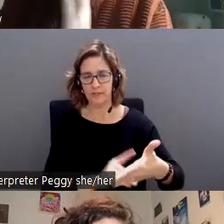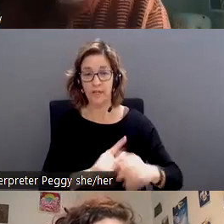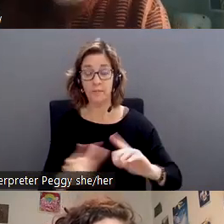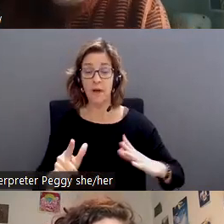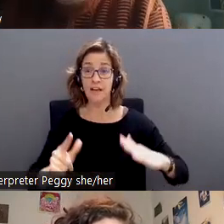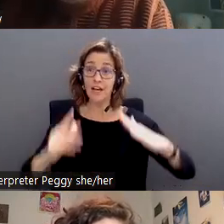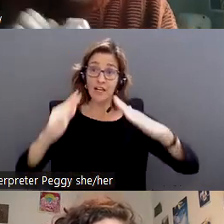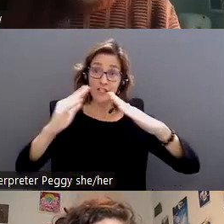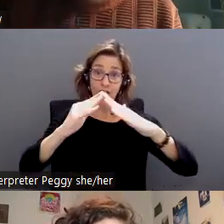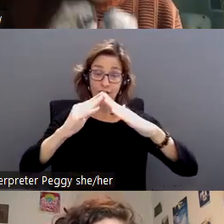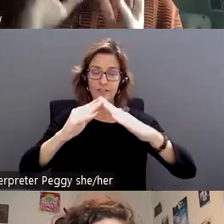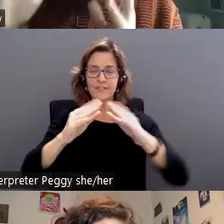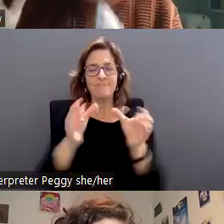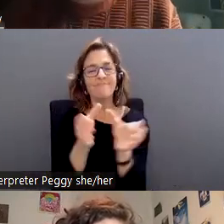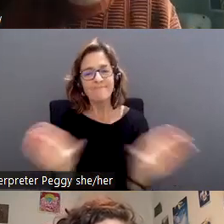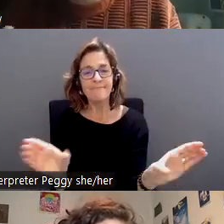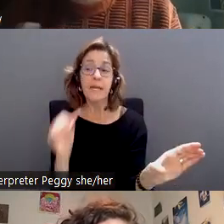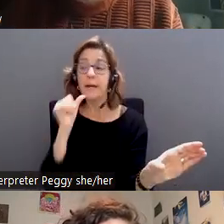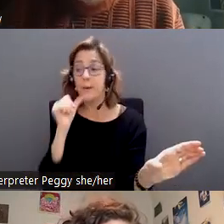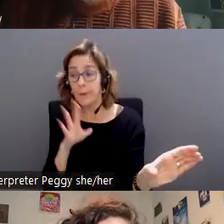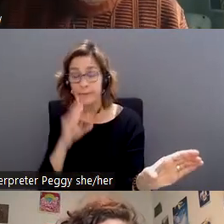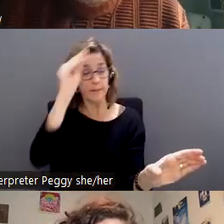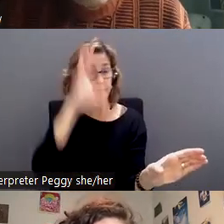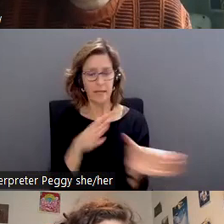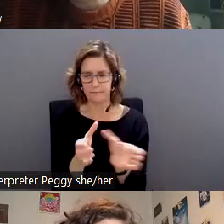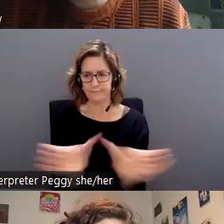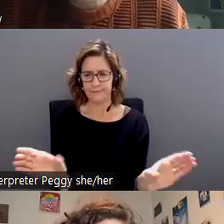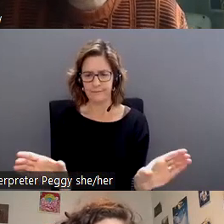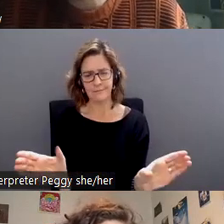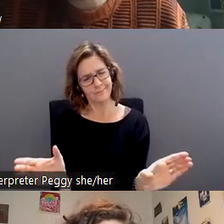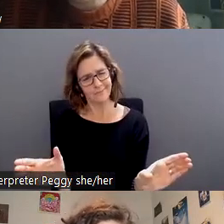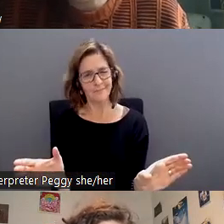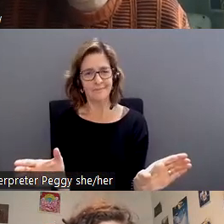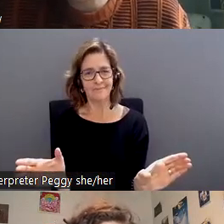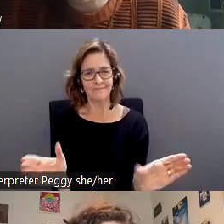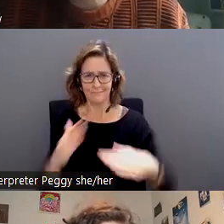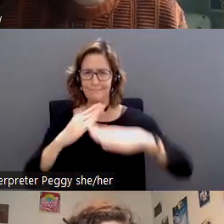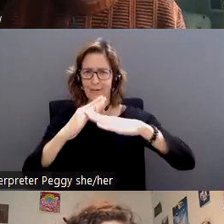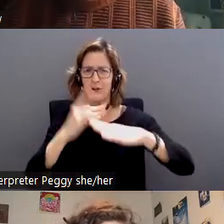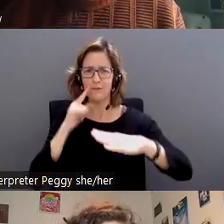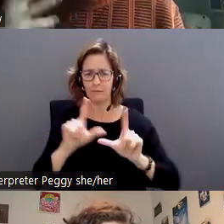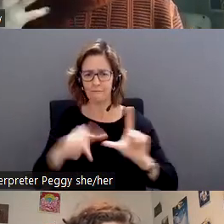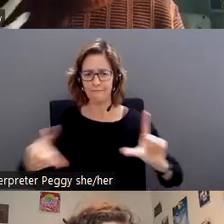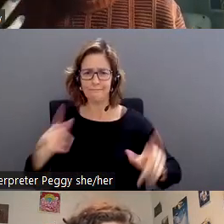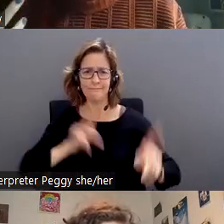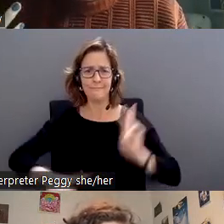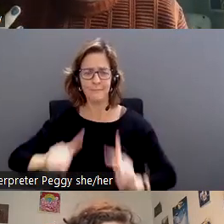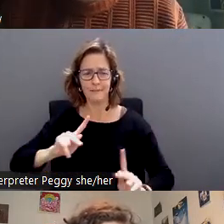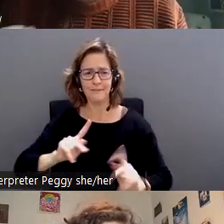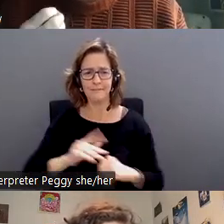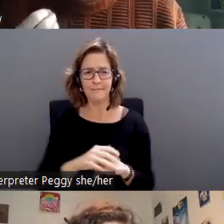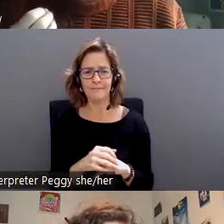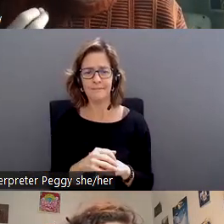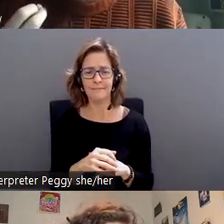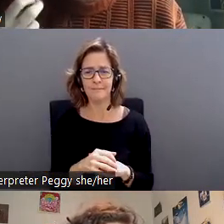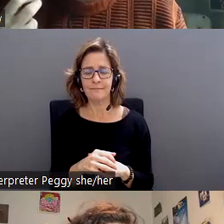are gendered, how they are set up, can create a situation in which, for